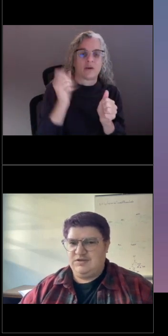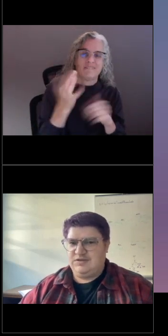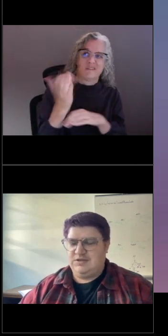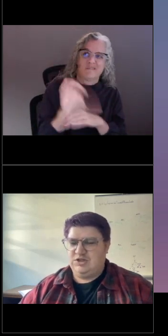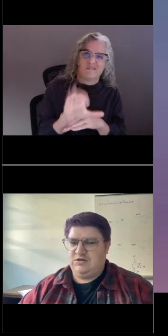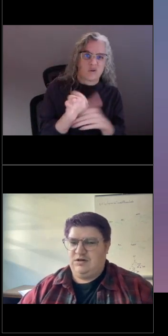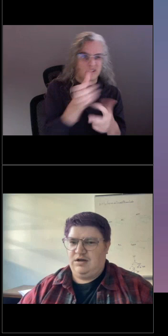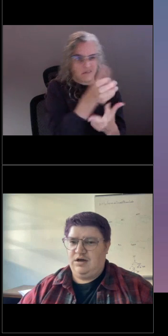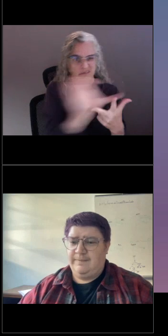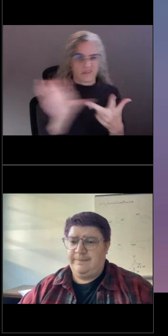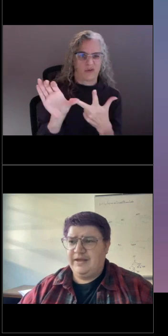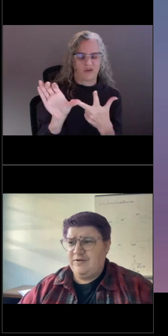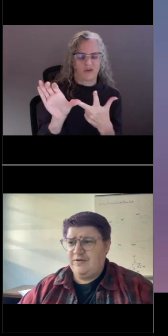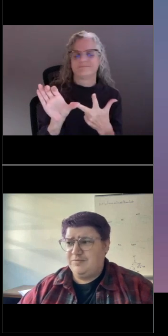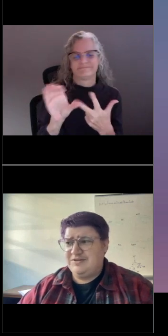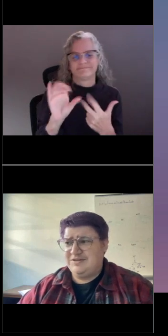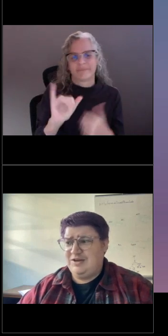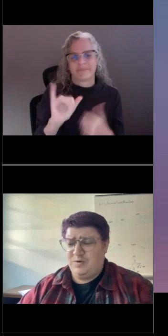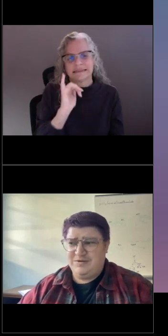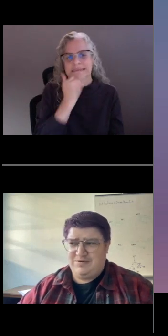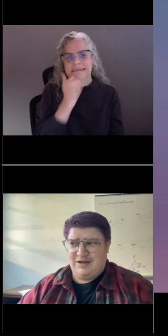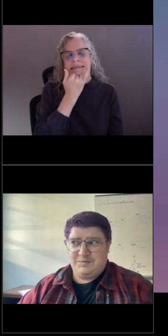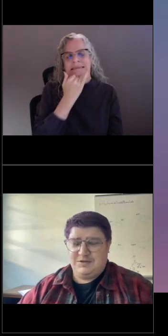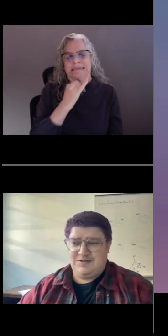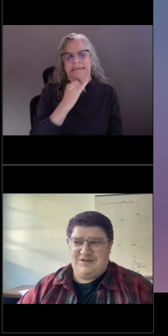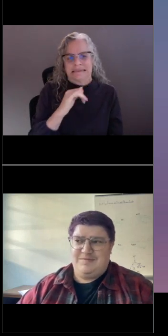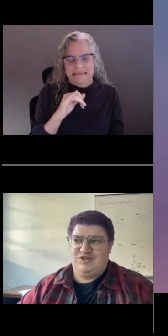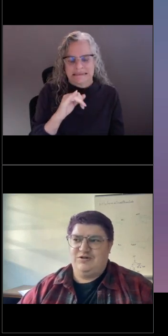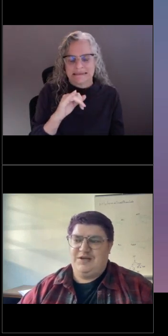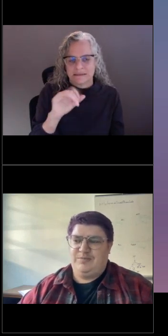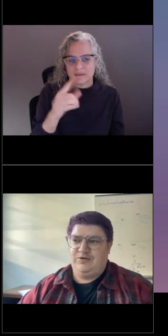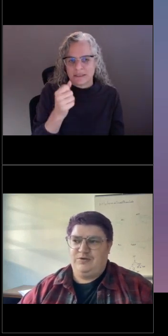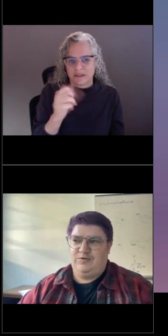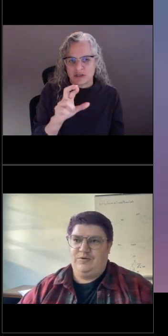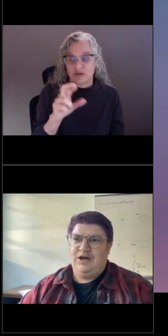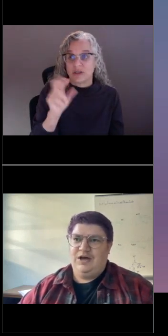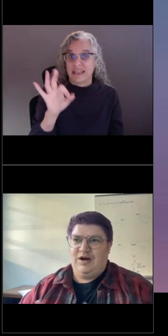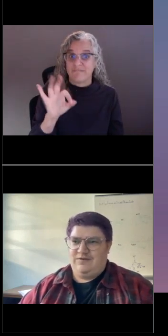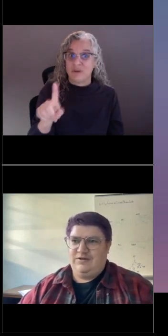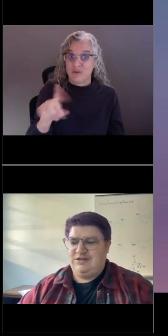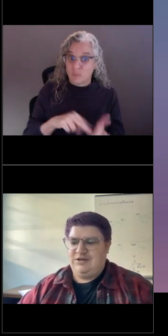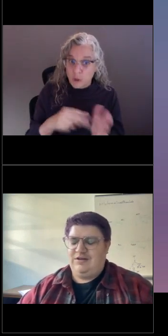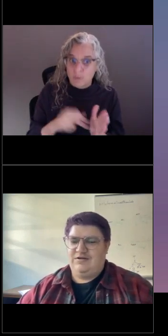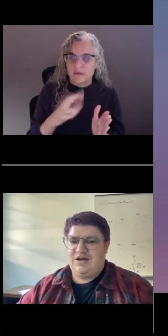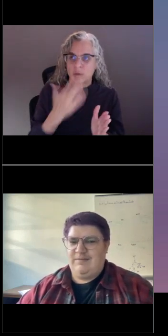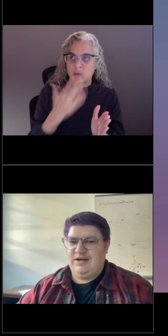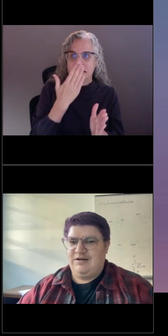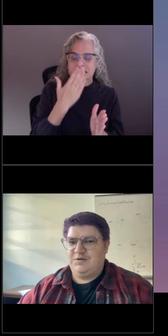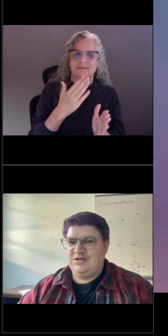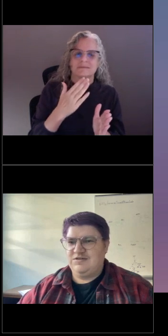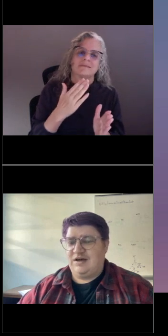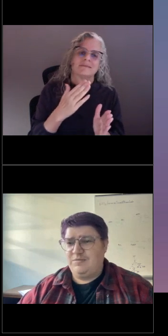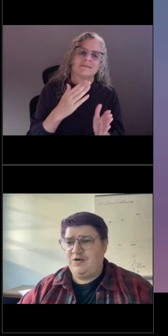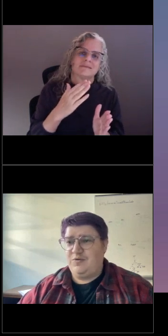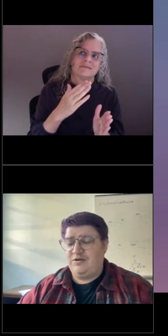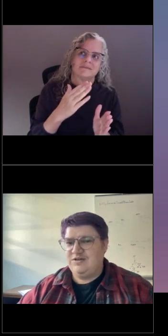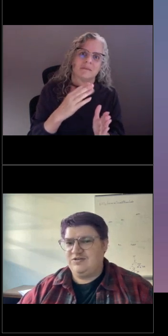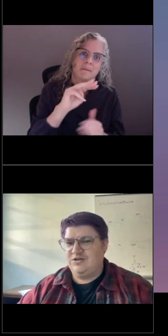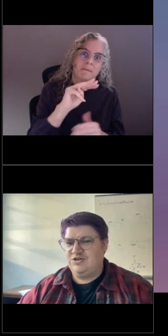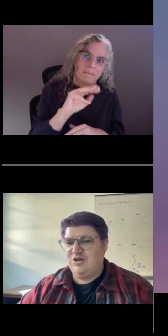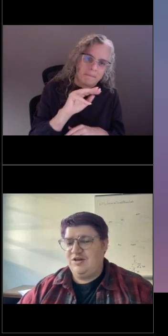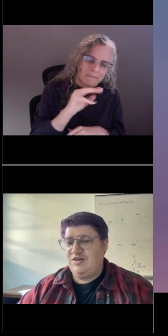again, implicit misgendering. If you implicitly or explicitly misgender people who are volunteering their time and expertise to help